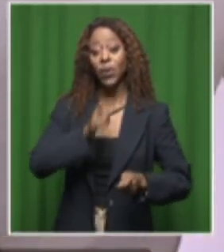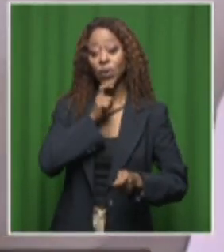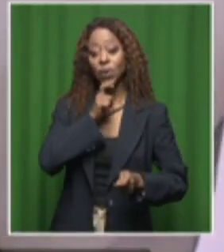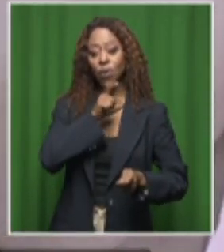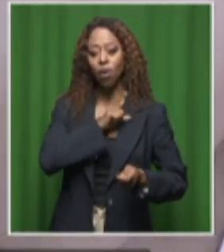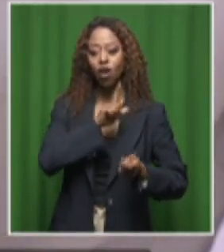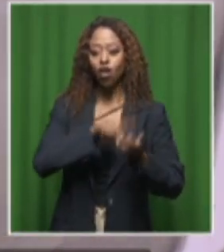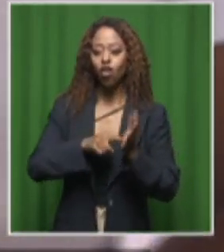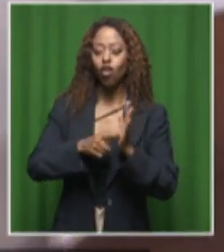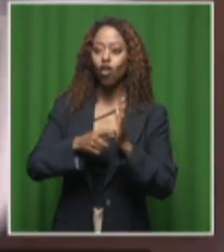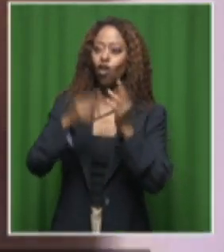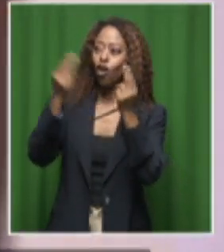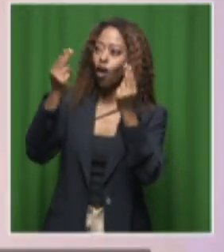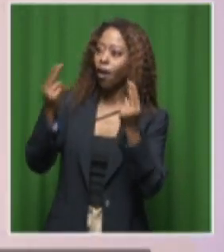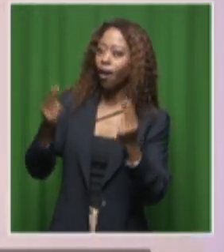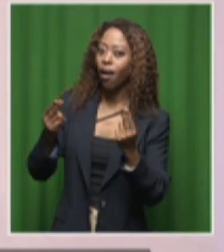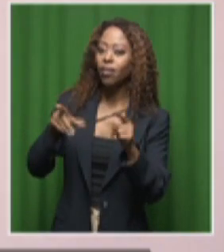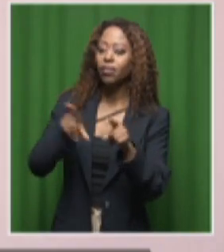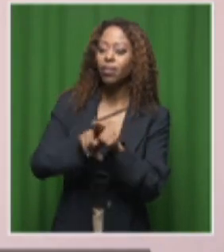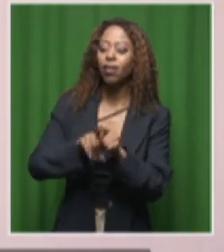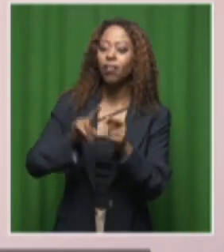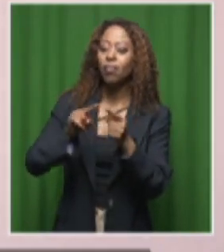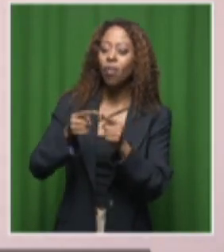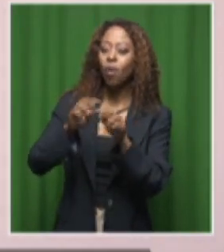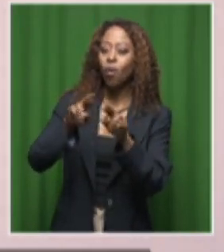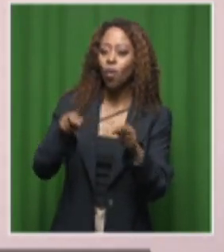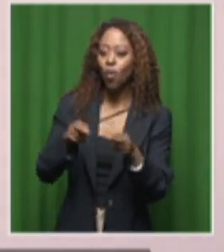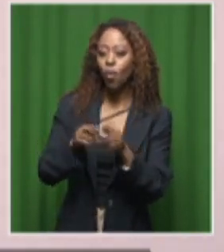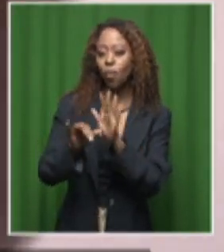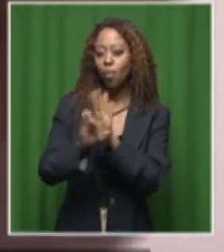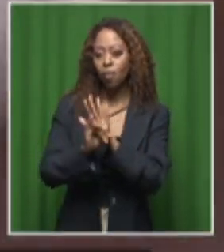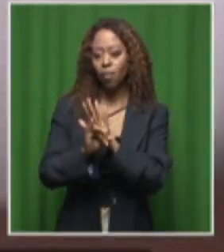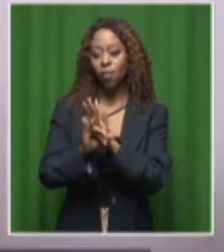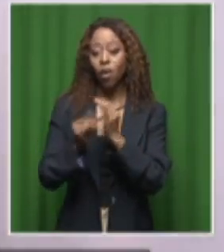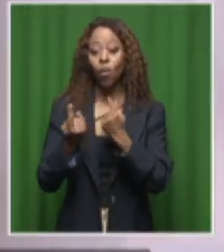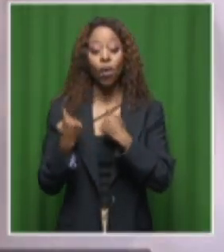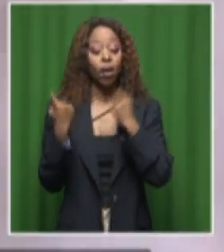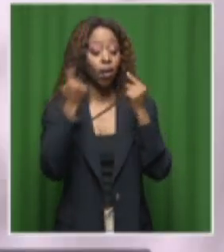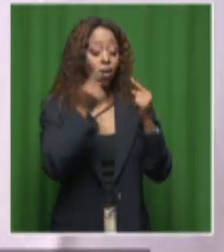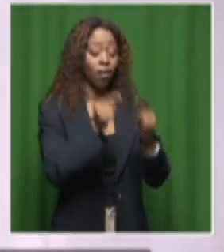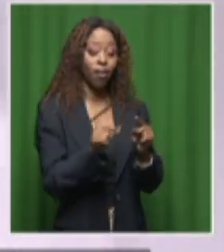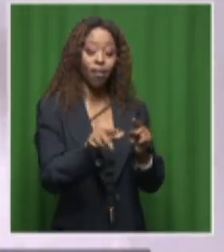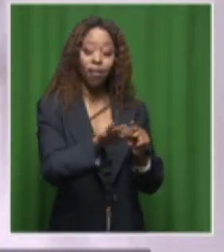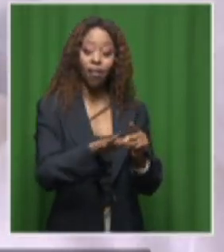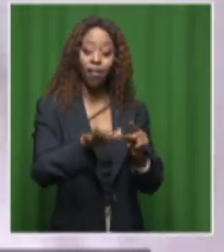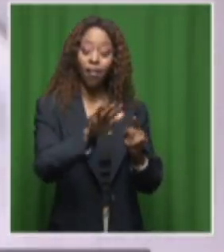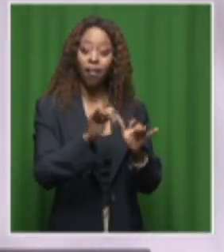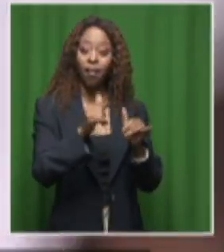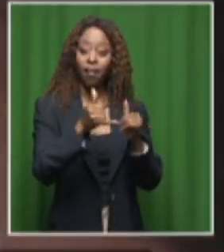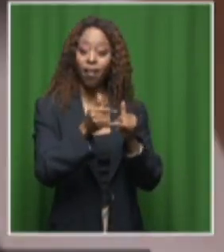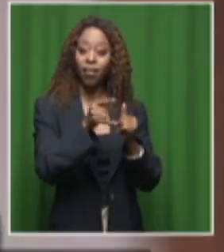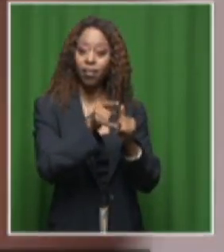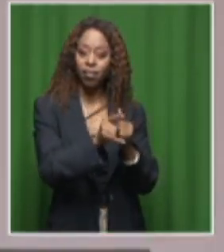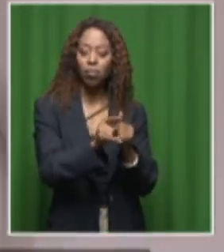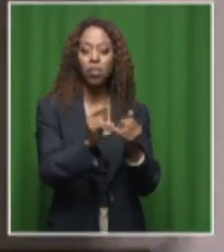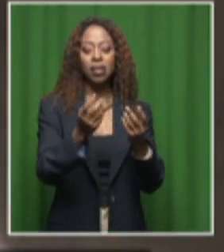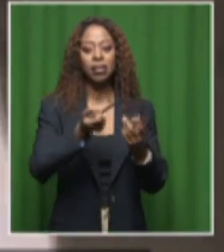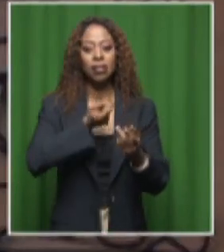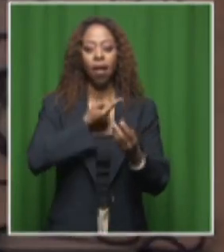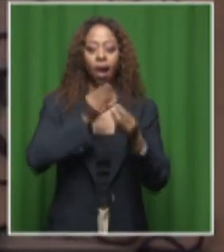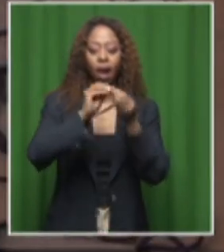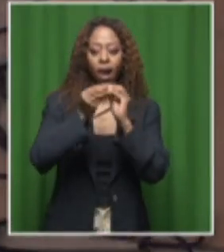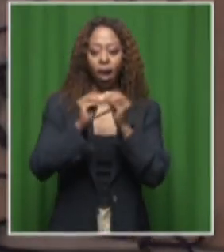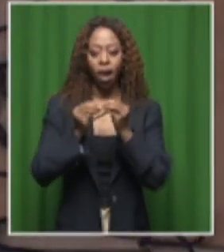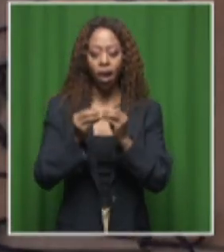a space or create a focal point in a room. We visited UbuntuRugz, a South African custom rug company that